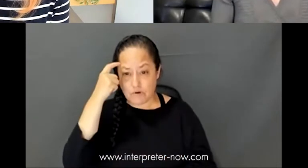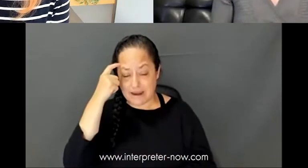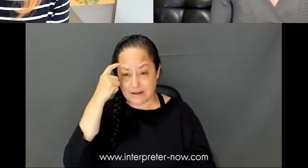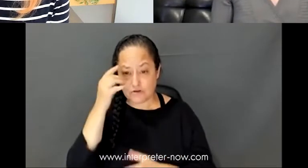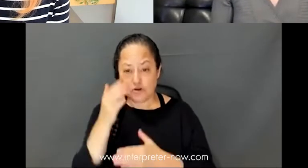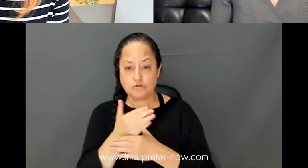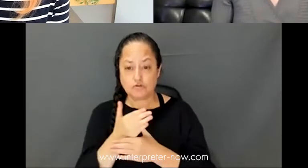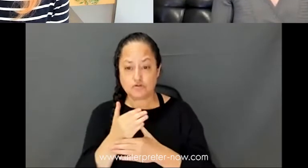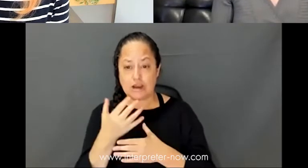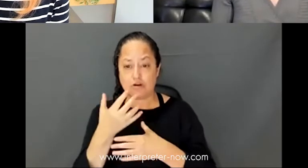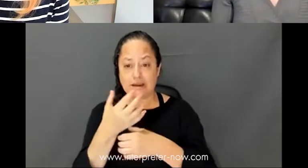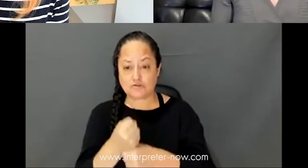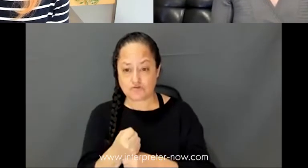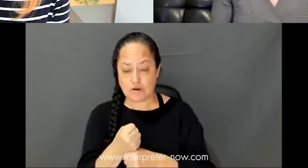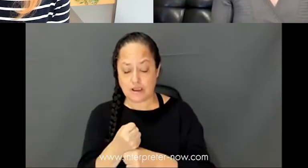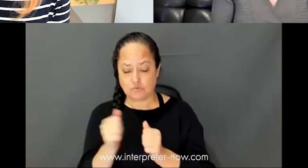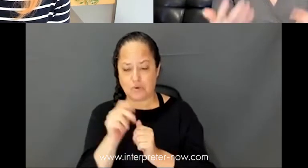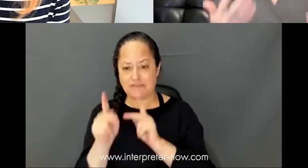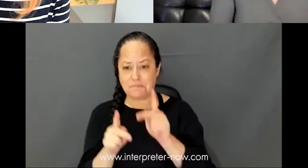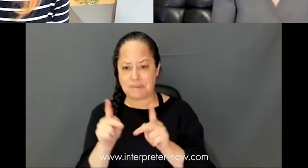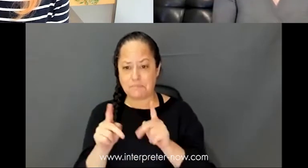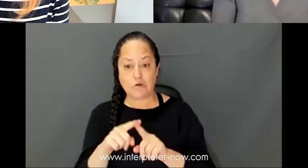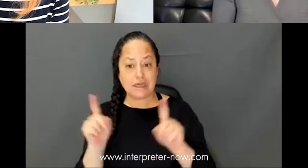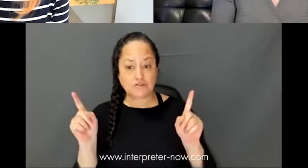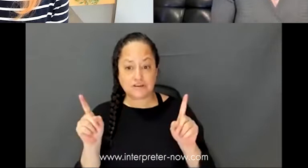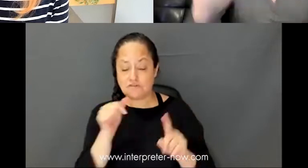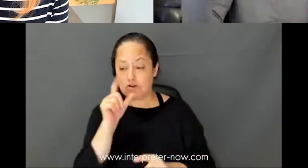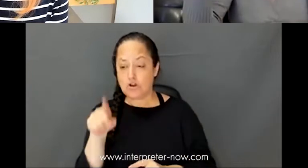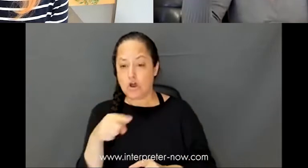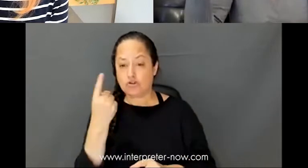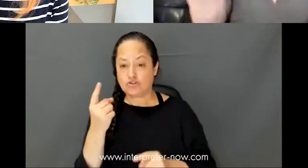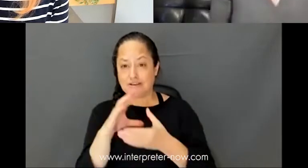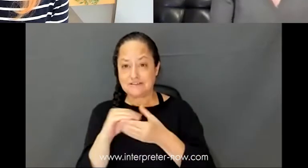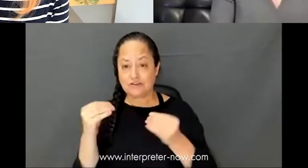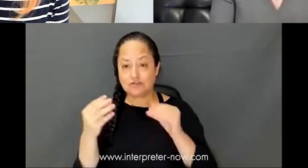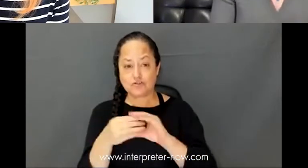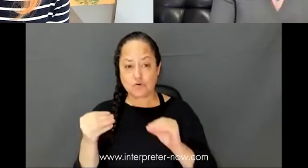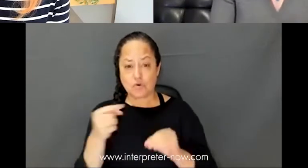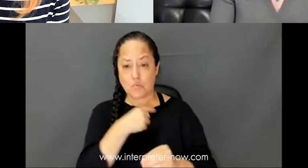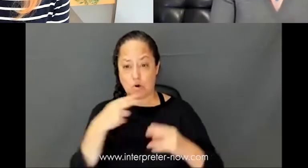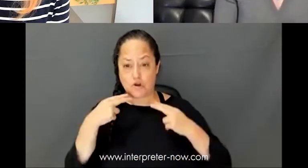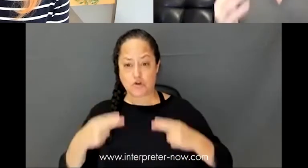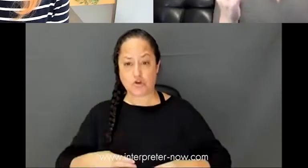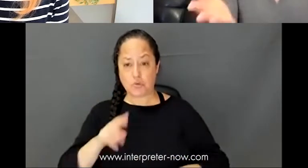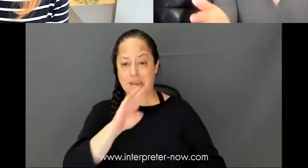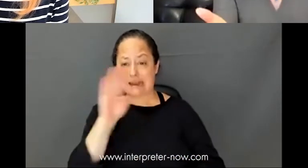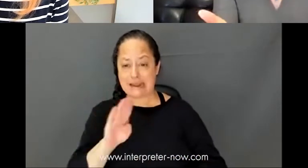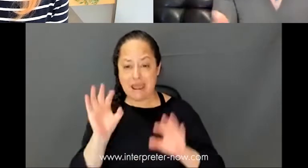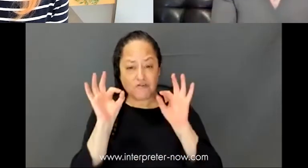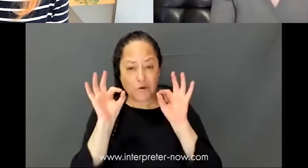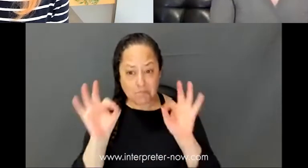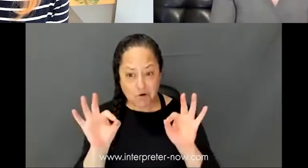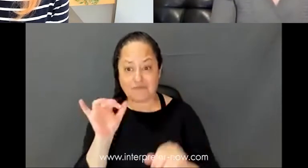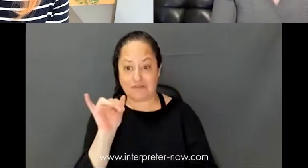sharing trust more readily with people that are different. It isn't just a story of, oh, well, we're human and we'll never be perfect. That's